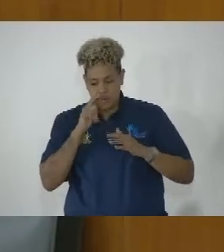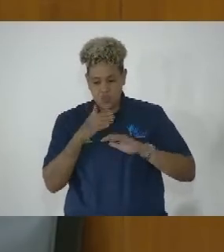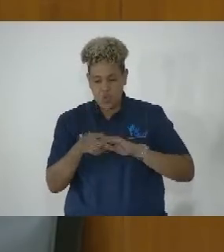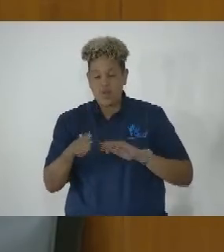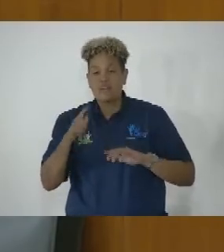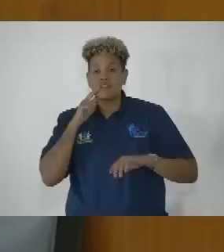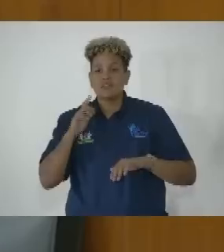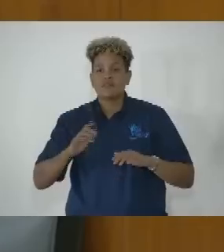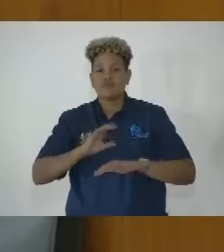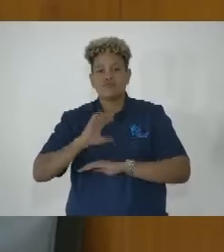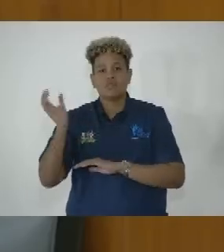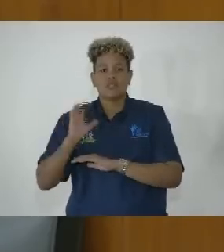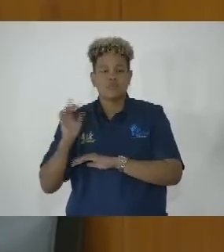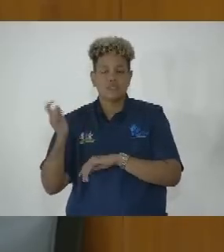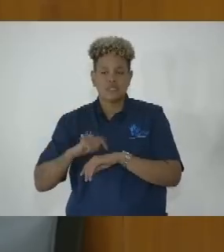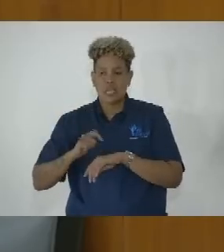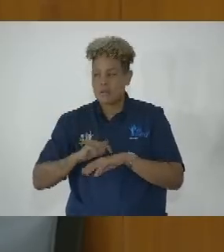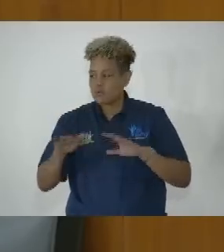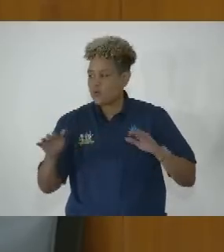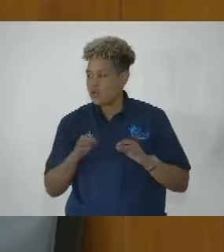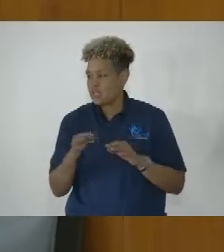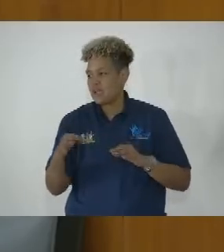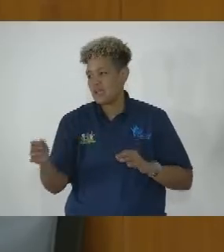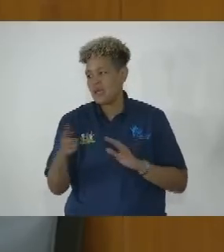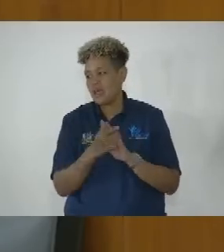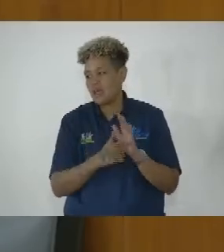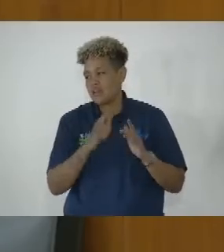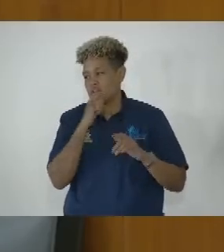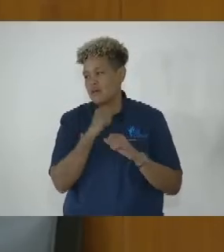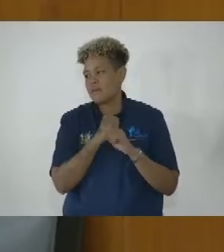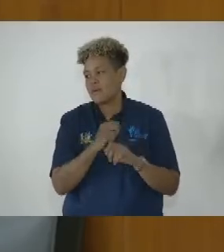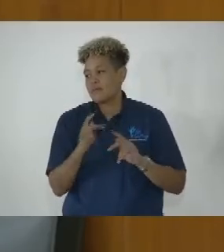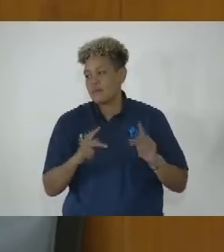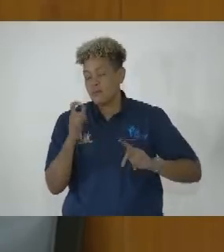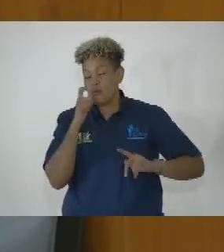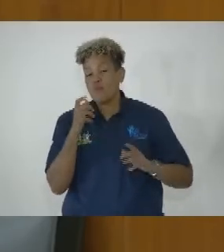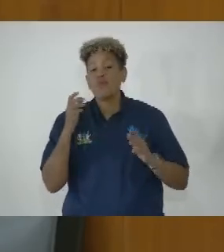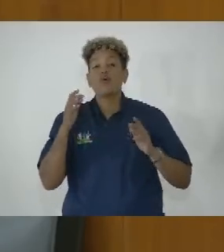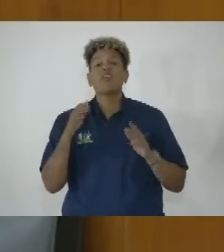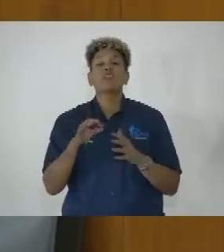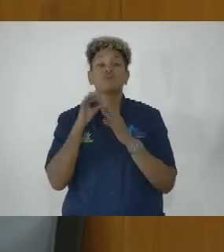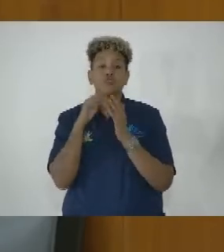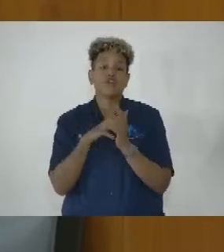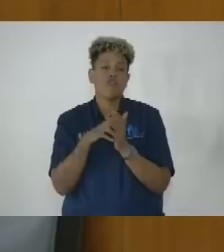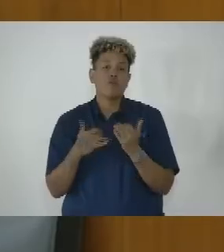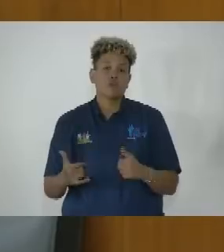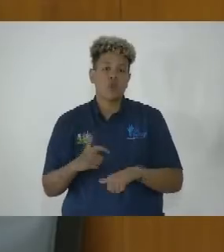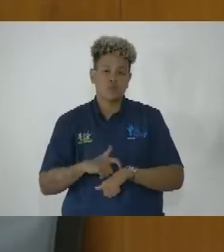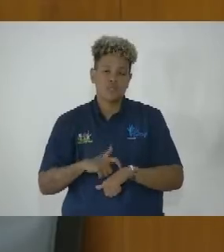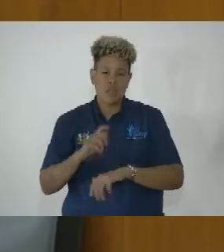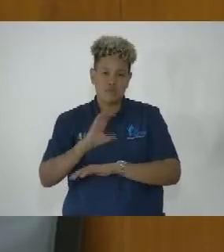Yuletide season, an act that could protect persons who are especially vulnerable at this time.